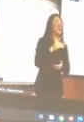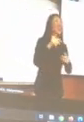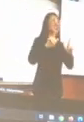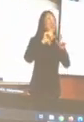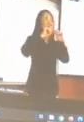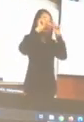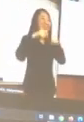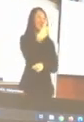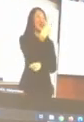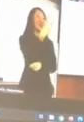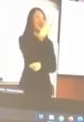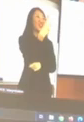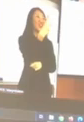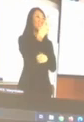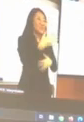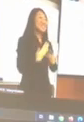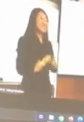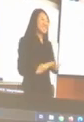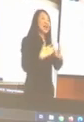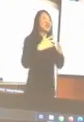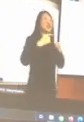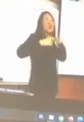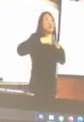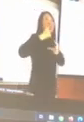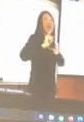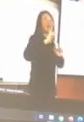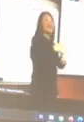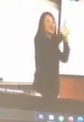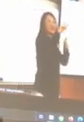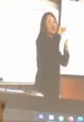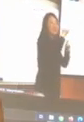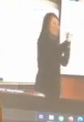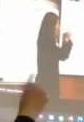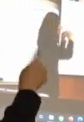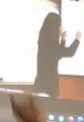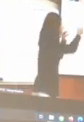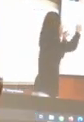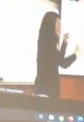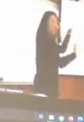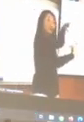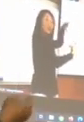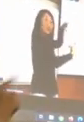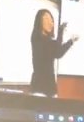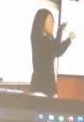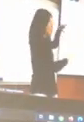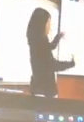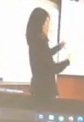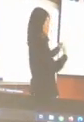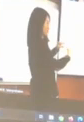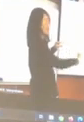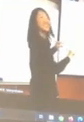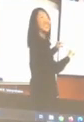all, I'm going to read one question, the immediate one, following the long question of Siqi, and then another question. I think